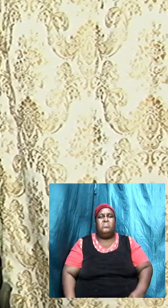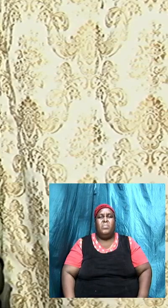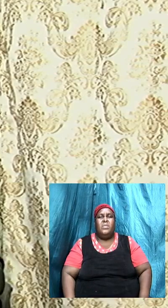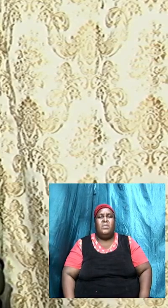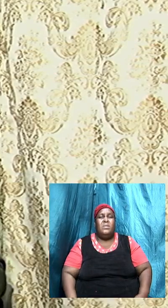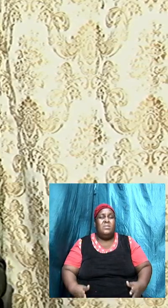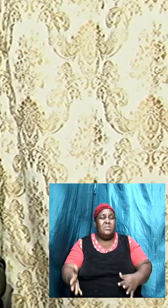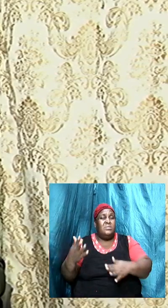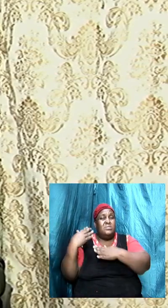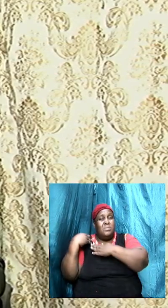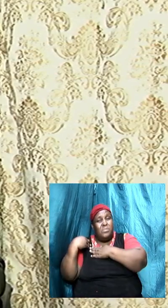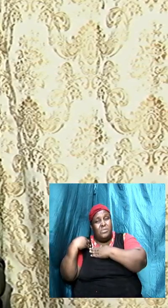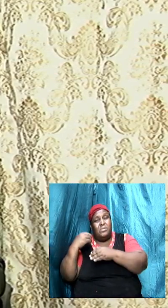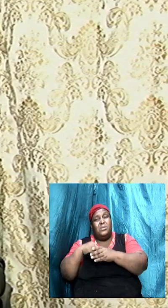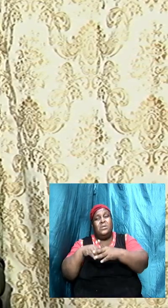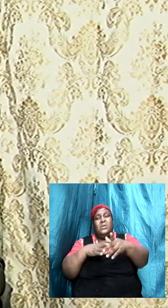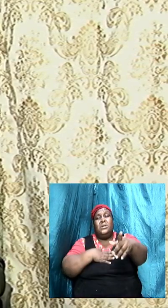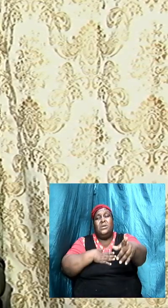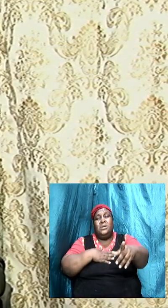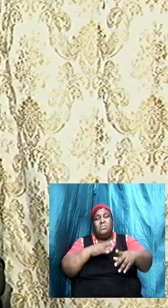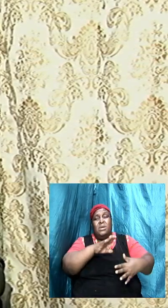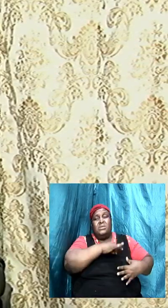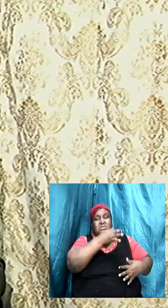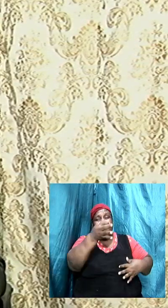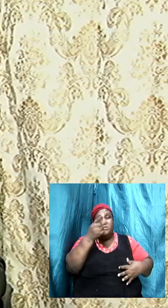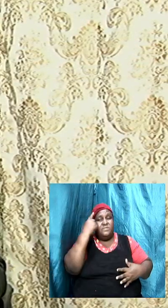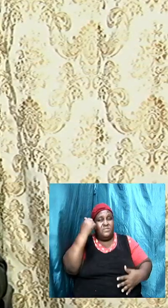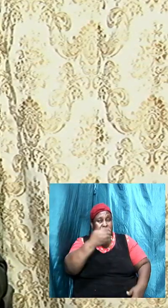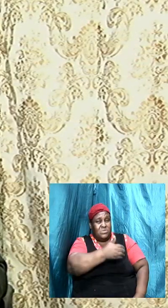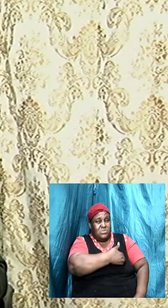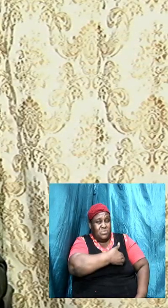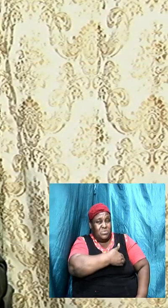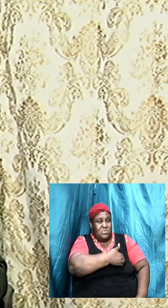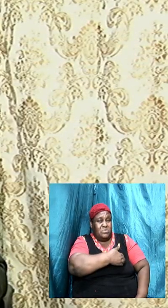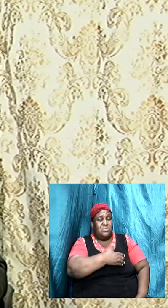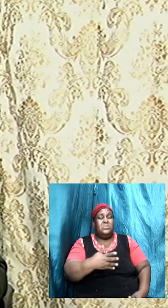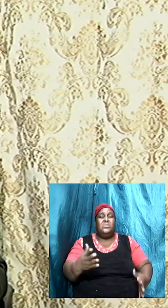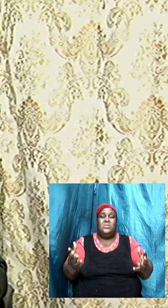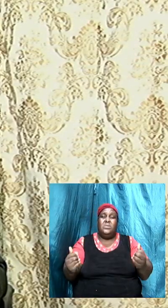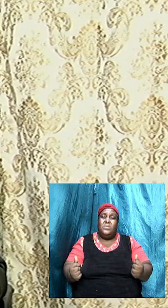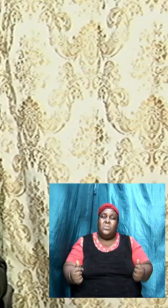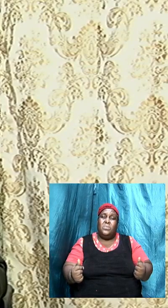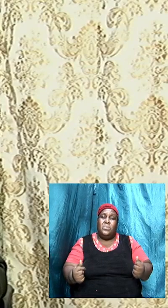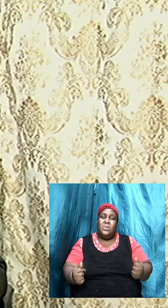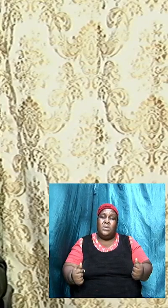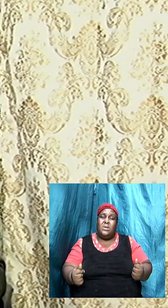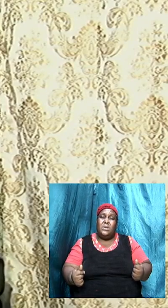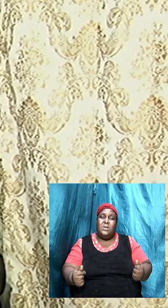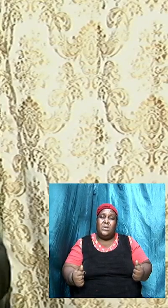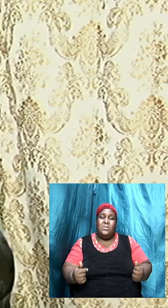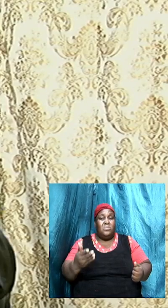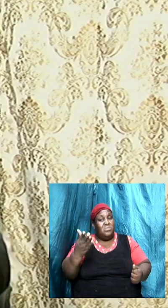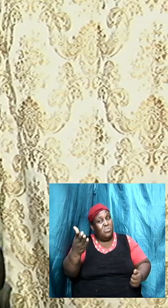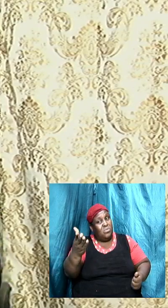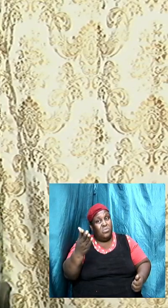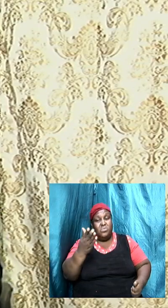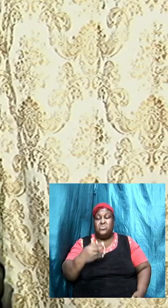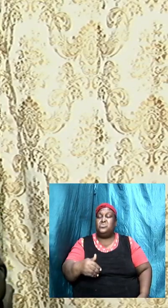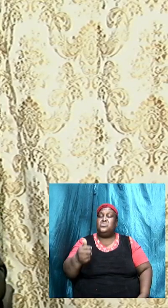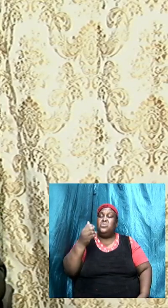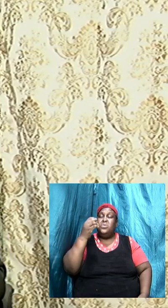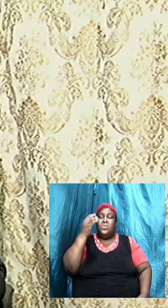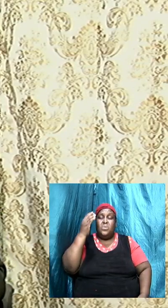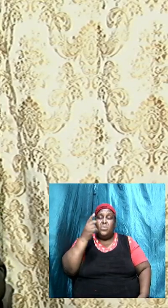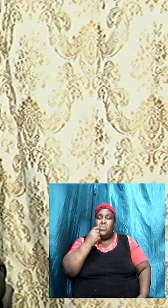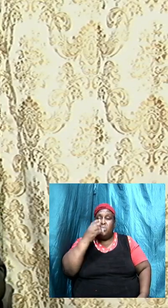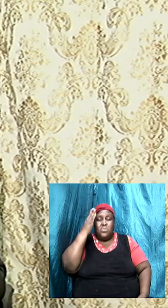spirit, you know, for souls. I want those who know the name of Jesus, those who are called by the name